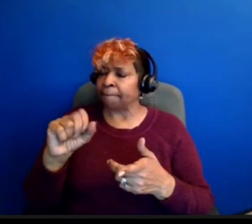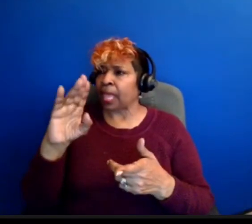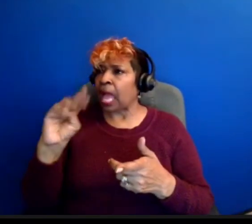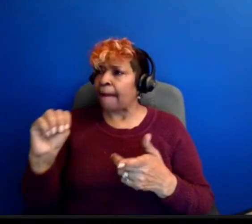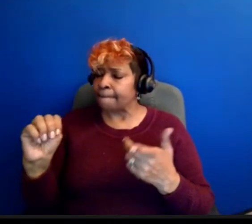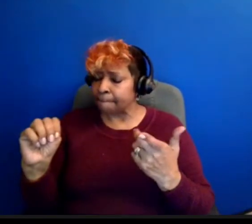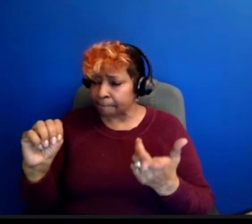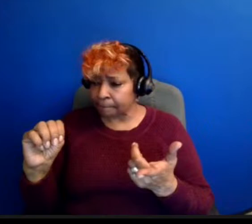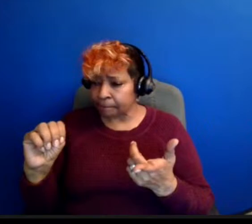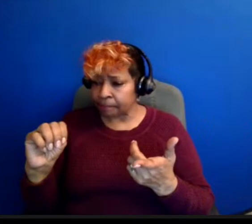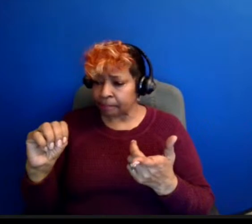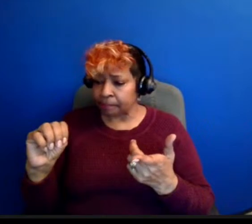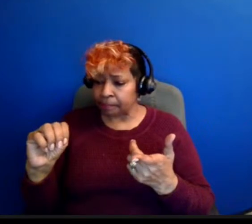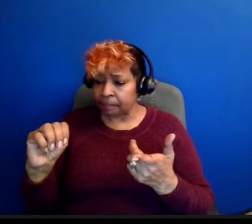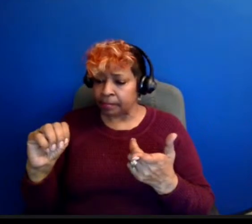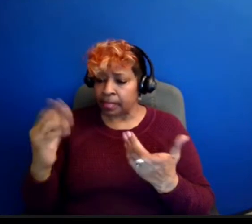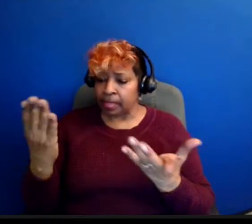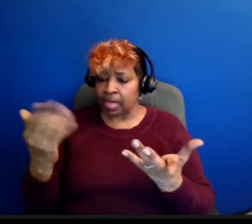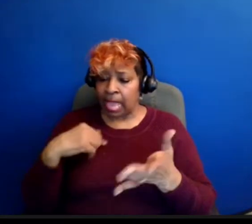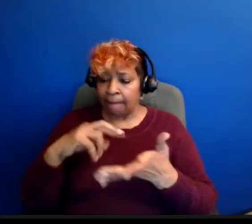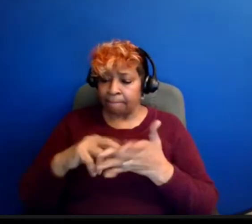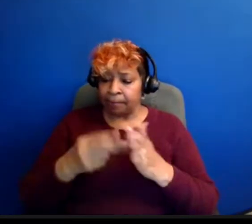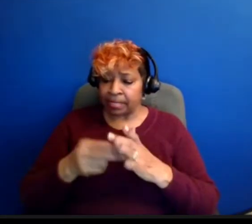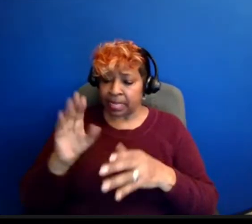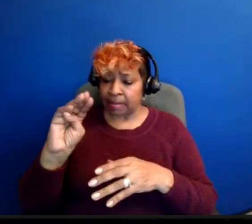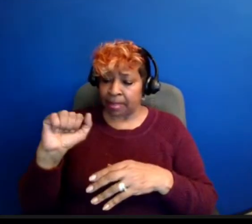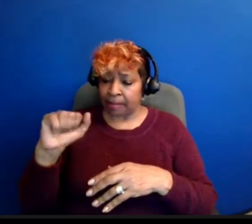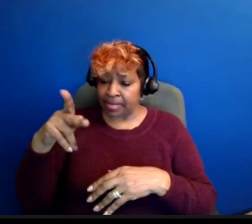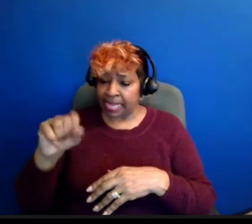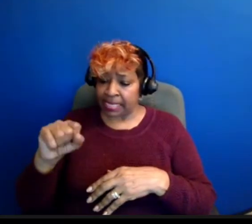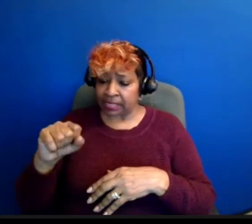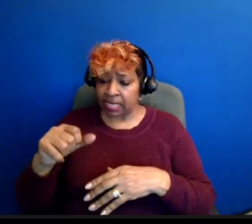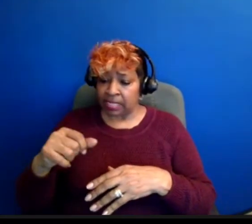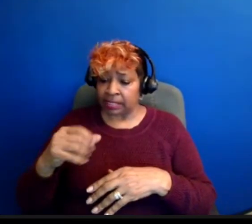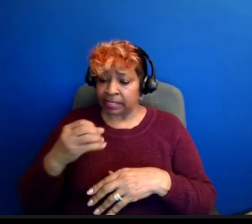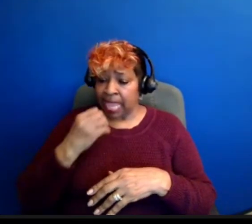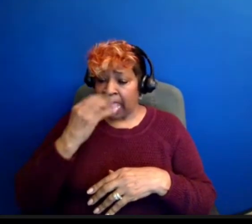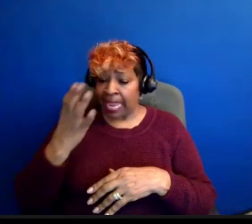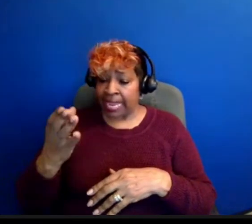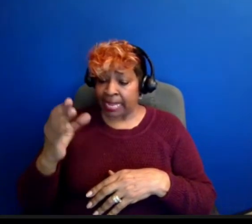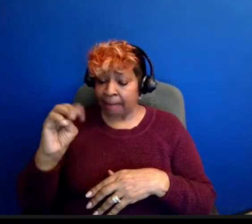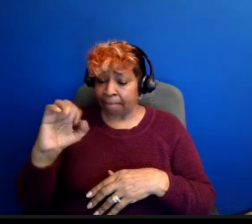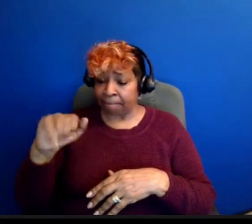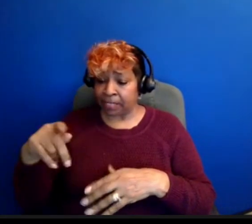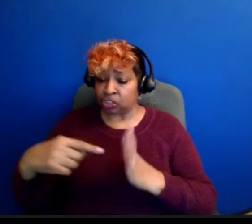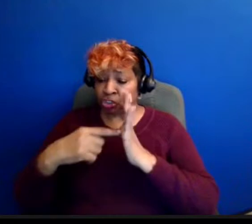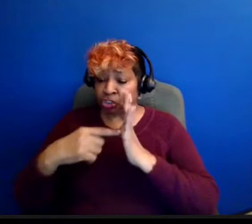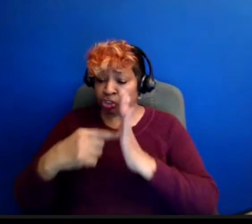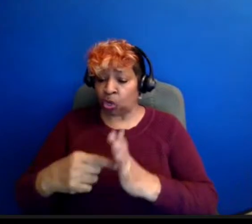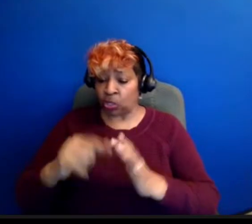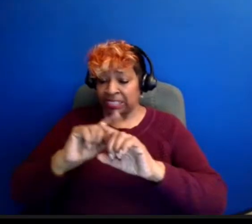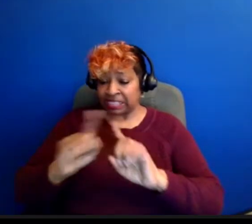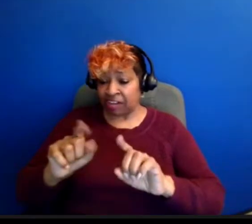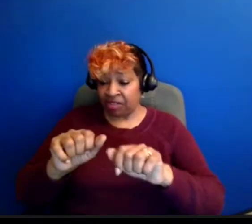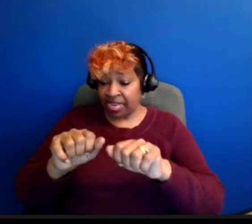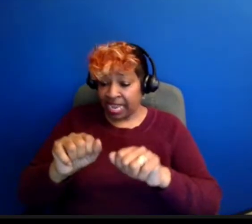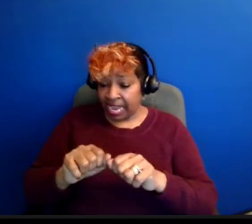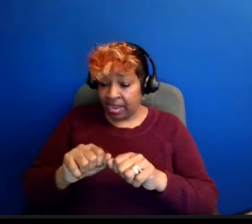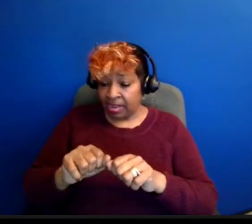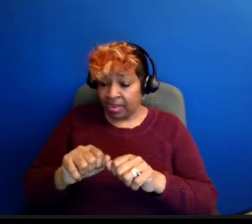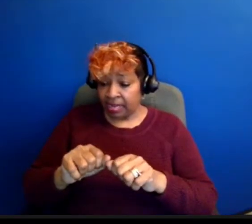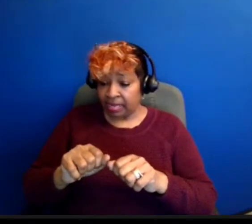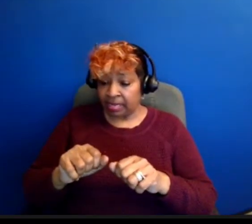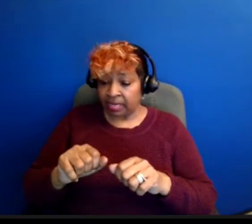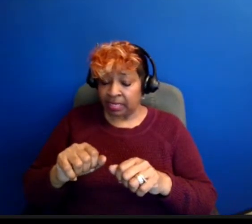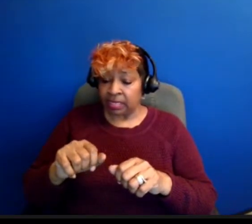I mean, the heat maps that kind of show the different areas is pretty illuminating, although it's like things that we